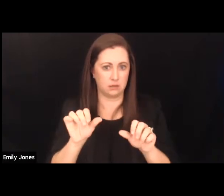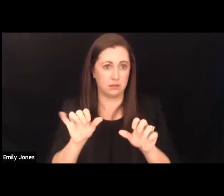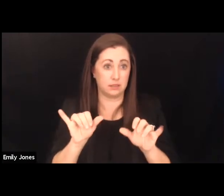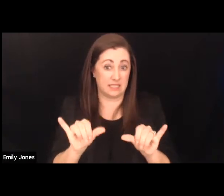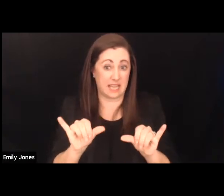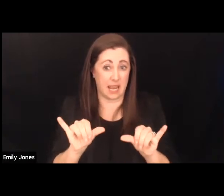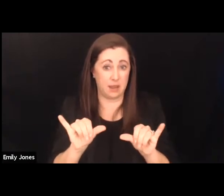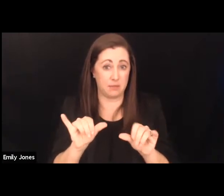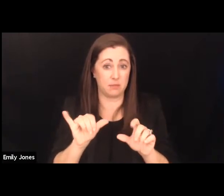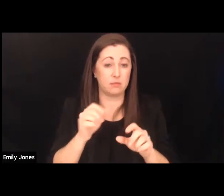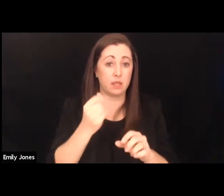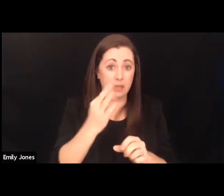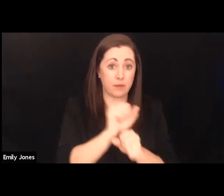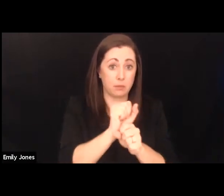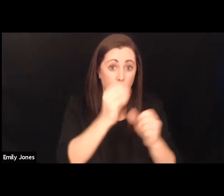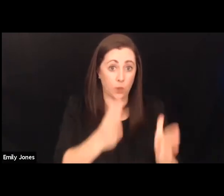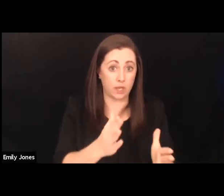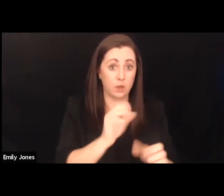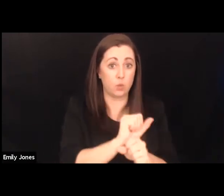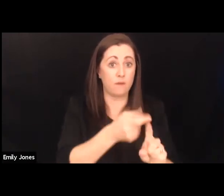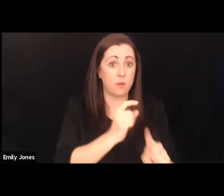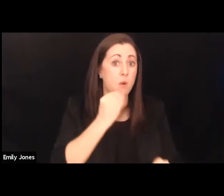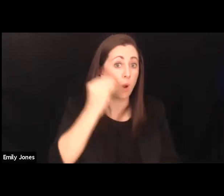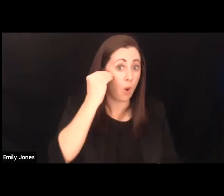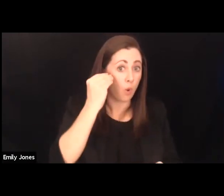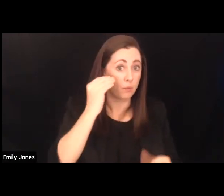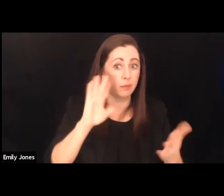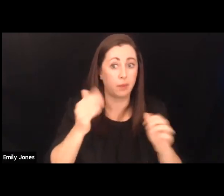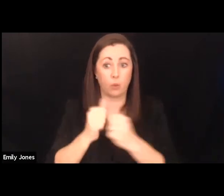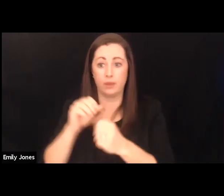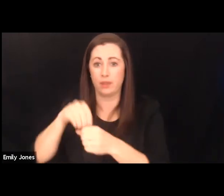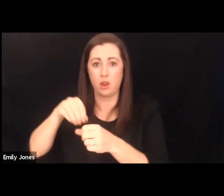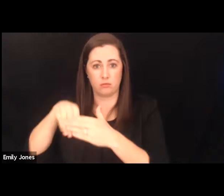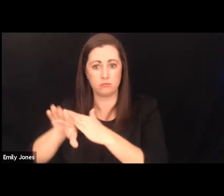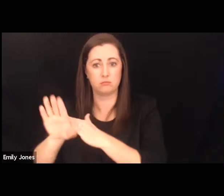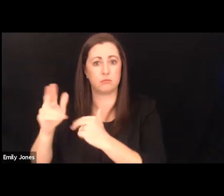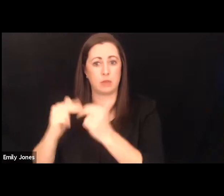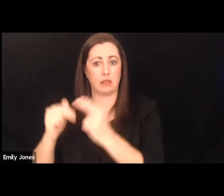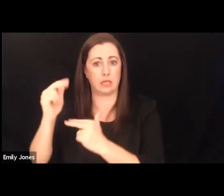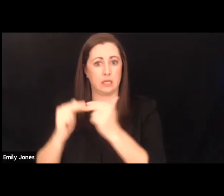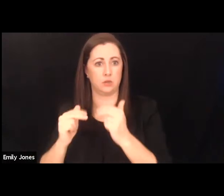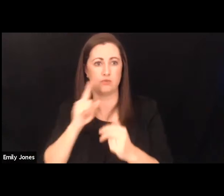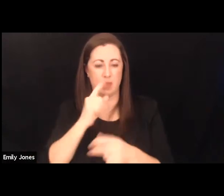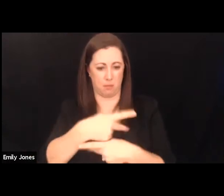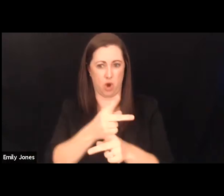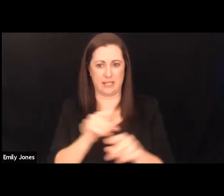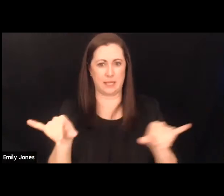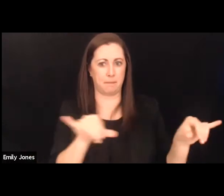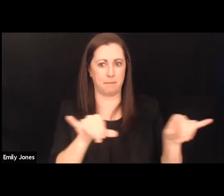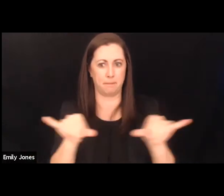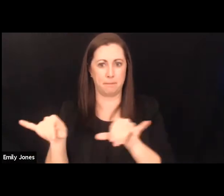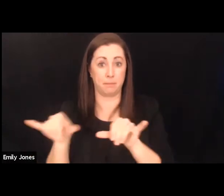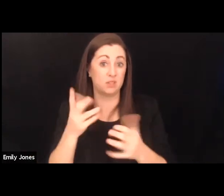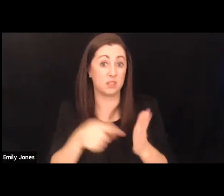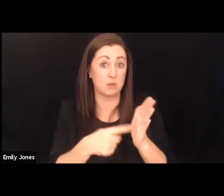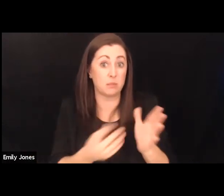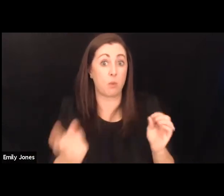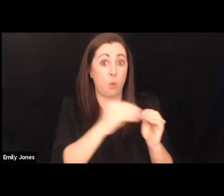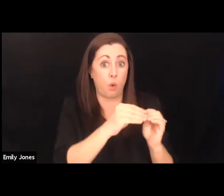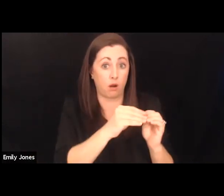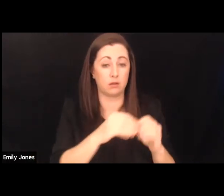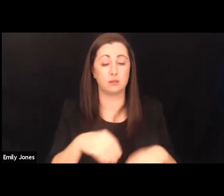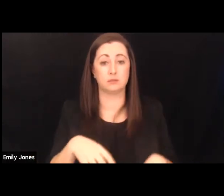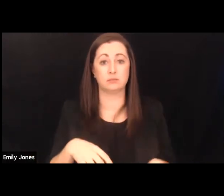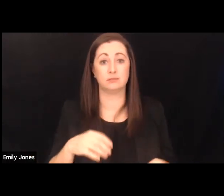from an employee working at home rather than coming into a building. Well, therefore, they also save money